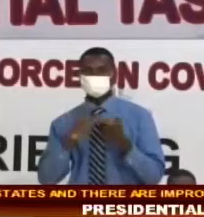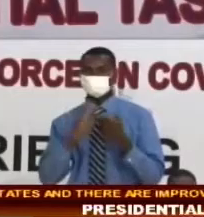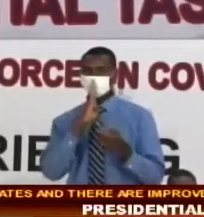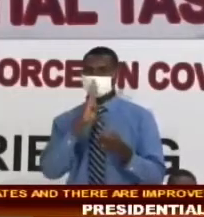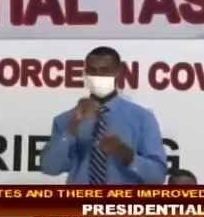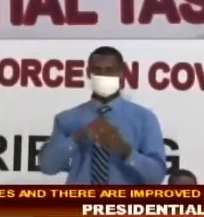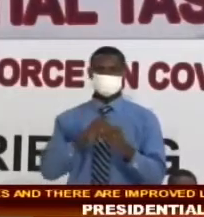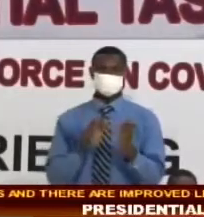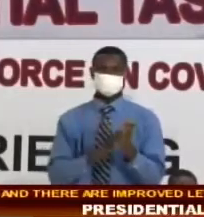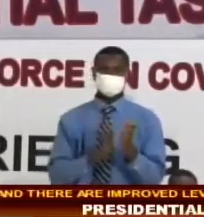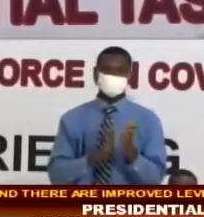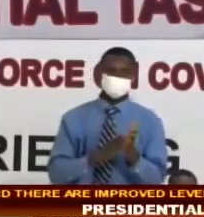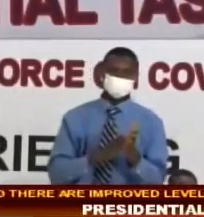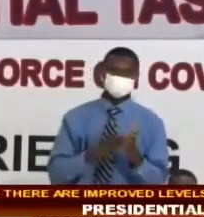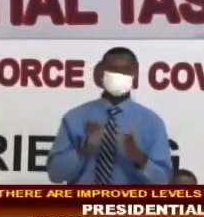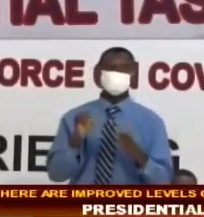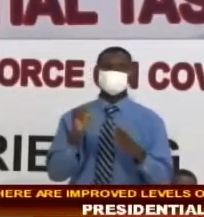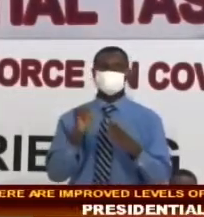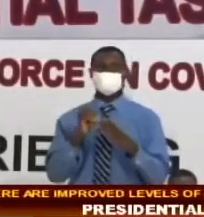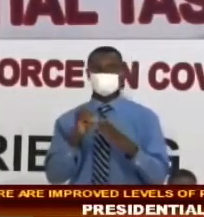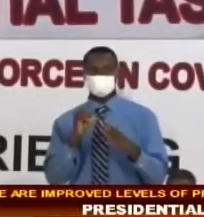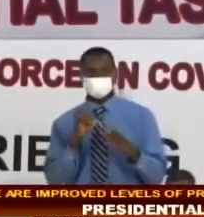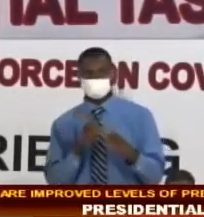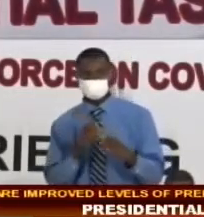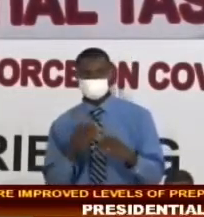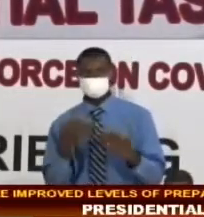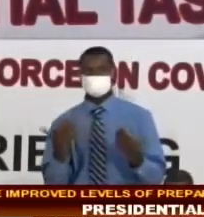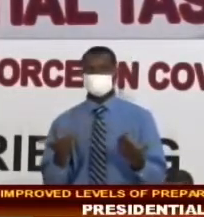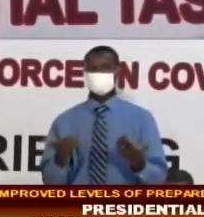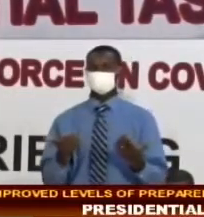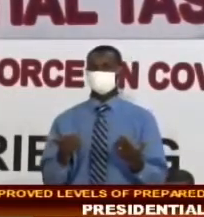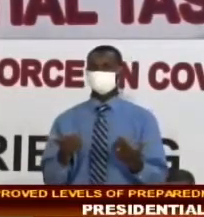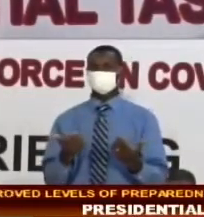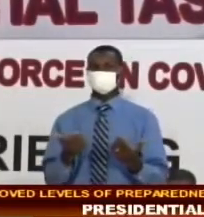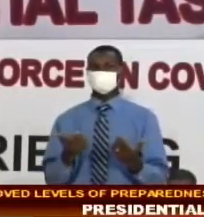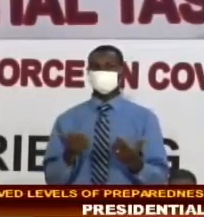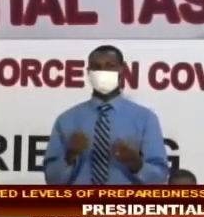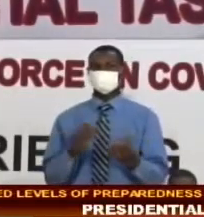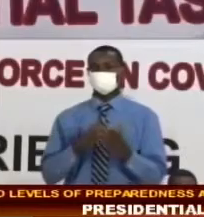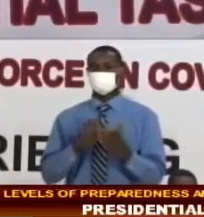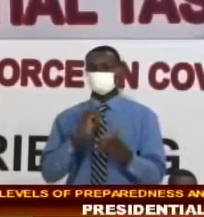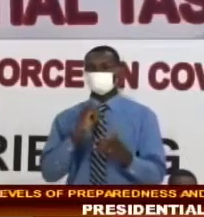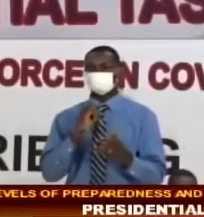activities are busy having a field day with drug abuse.